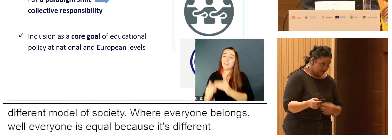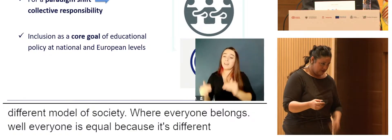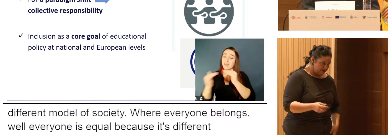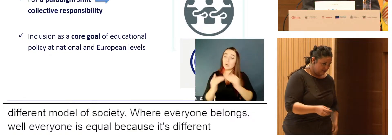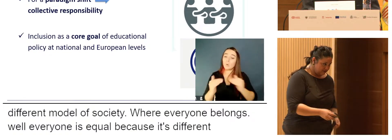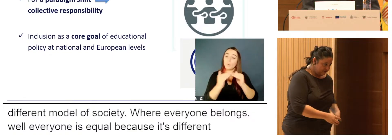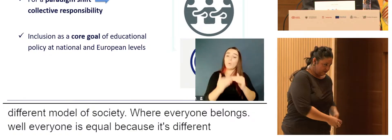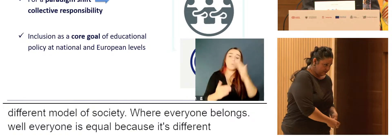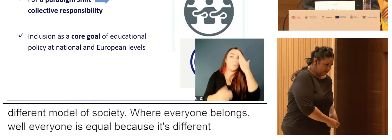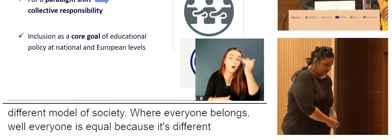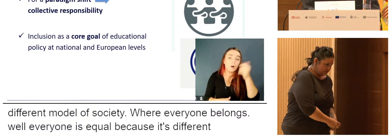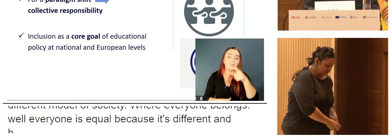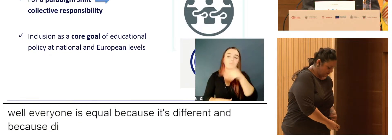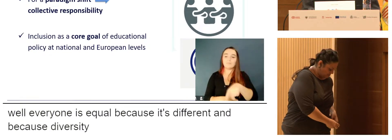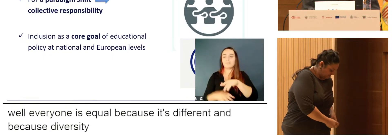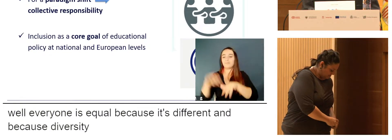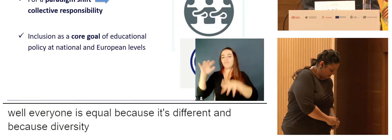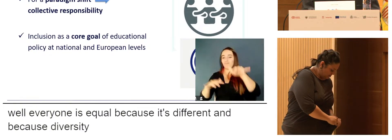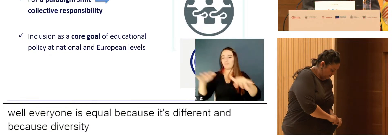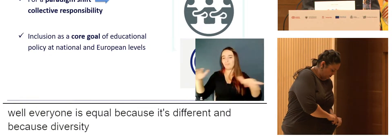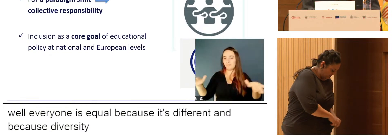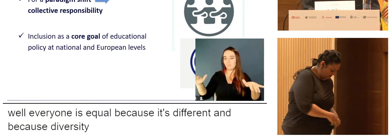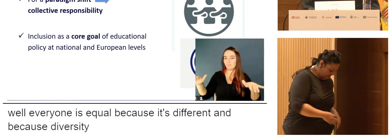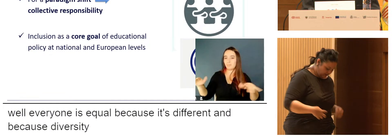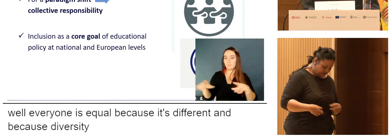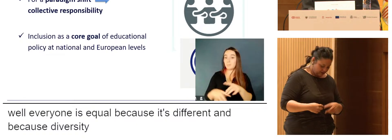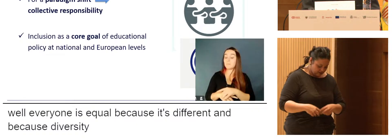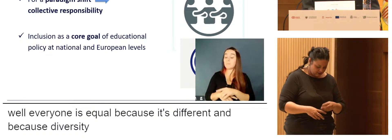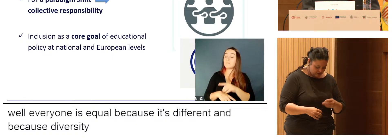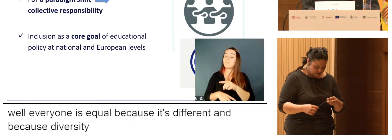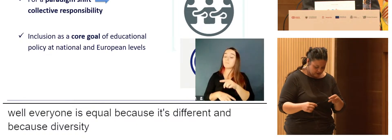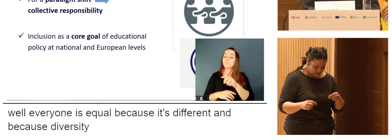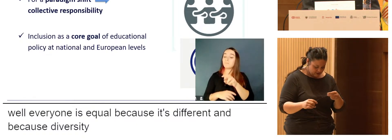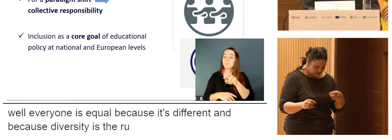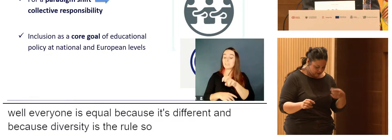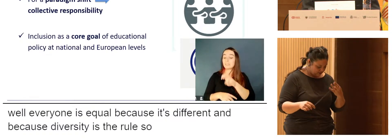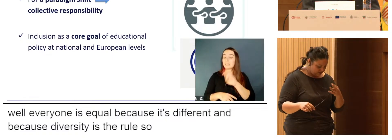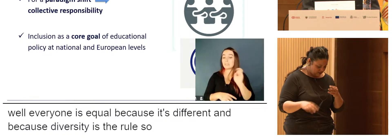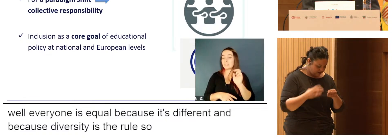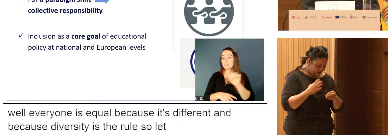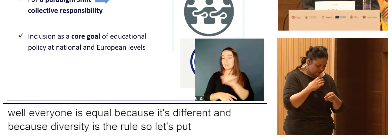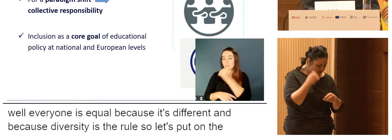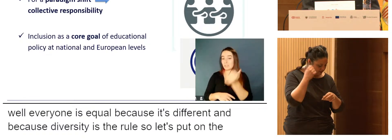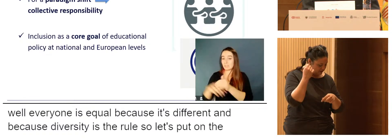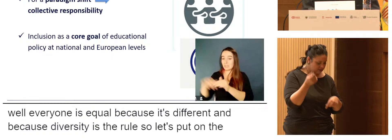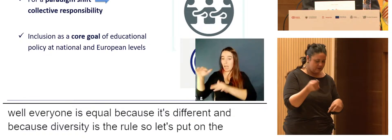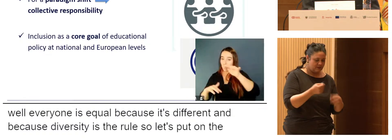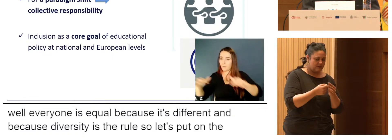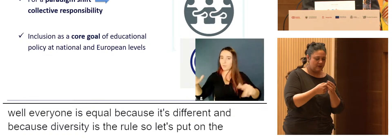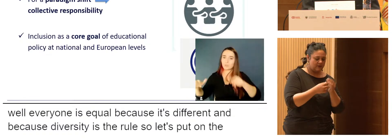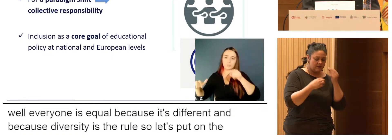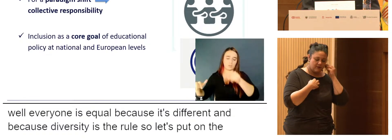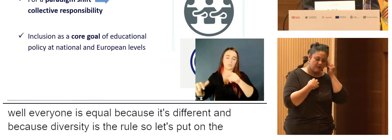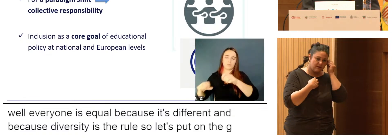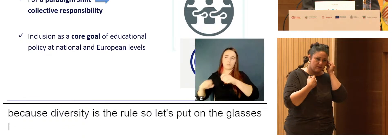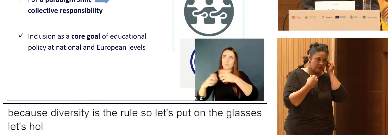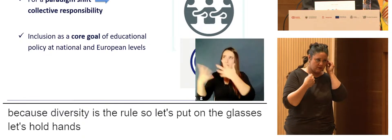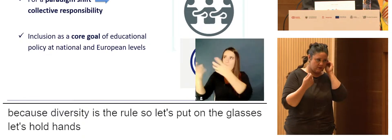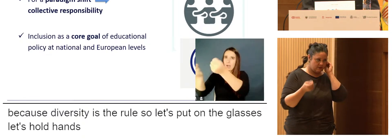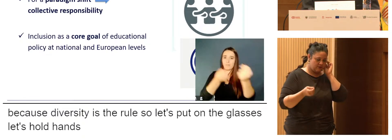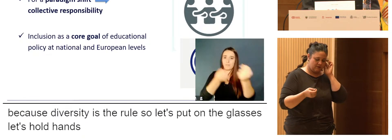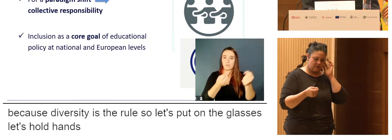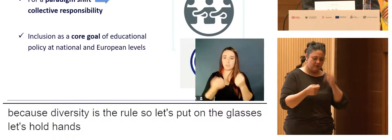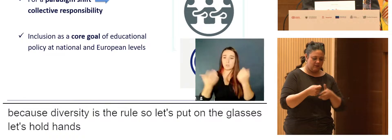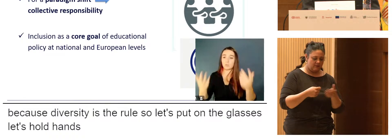and because diversity is the rule. So let's put on the glasses, let's hold hands,